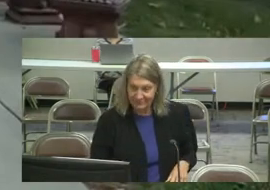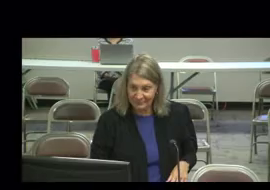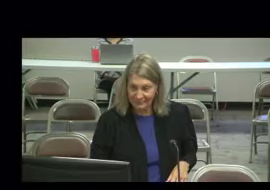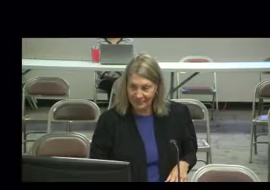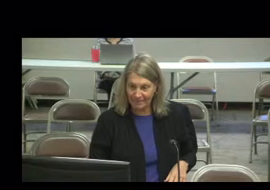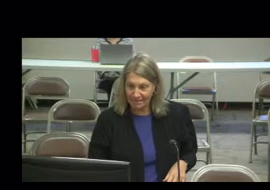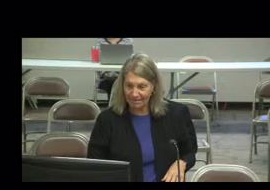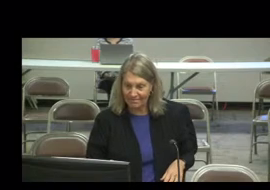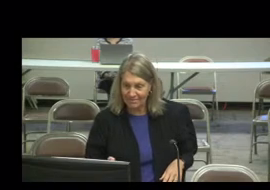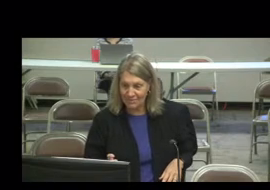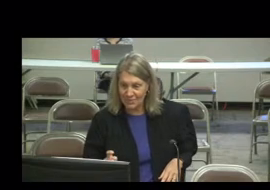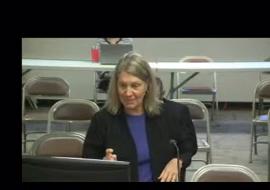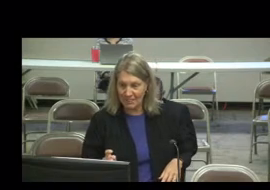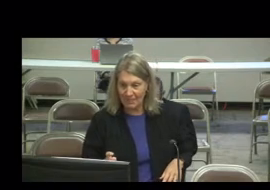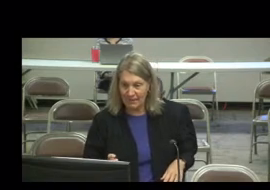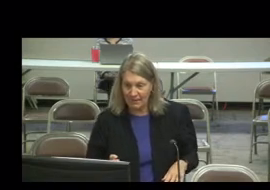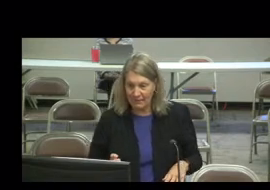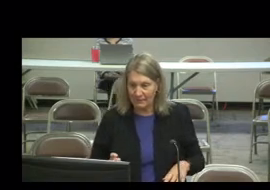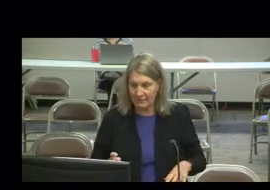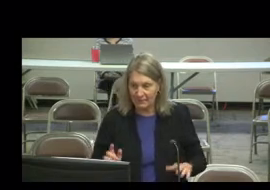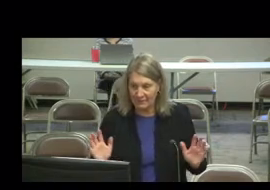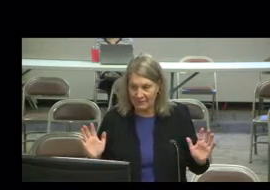Glimpse one minute version